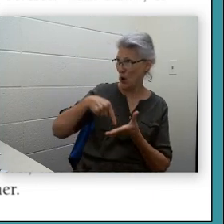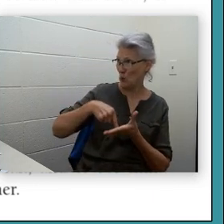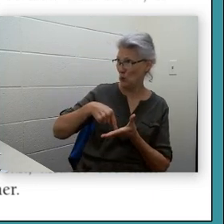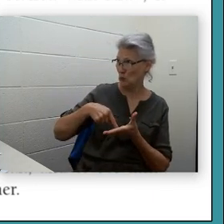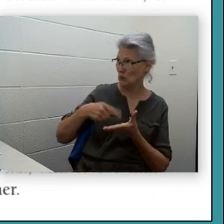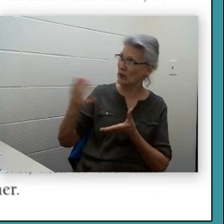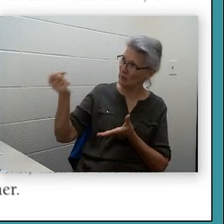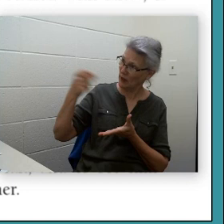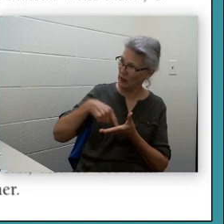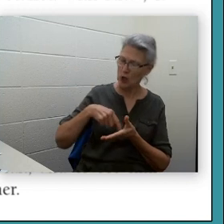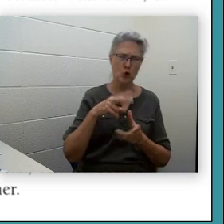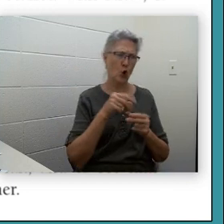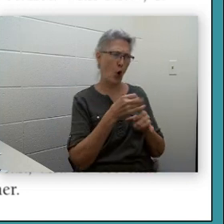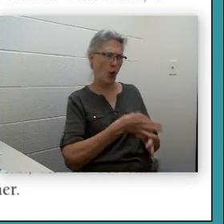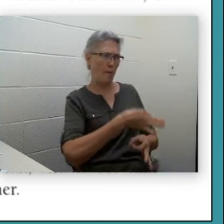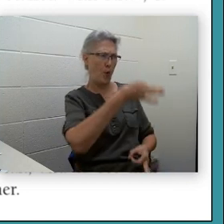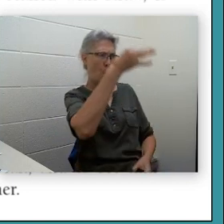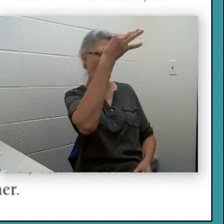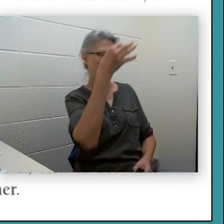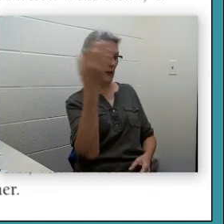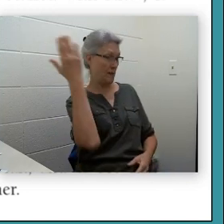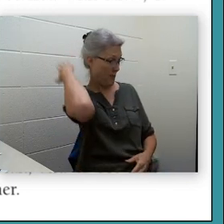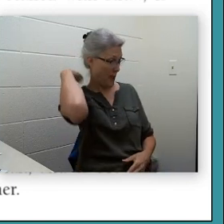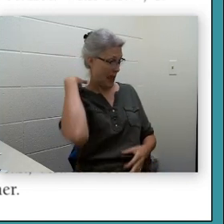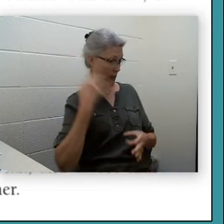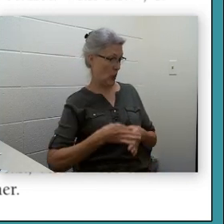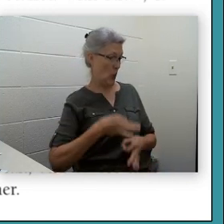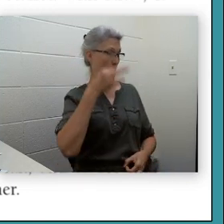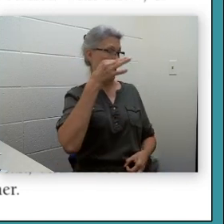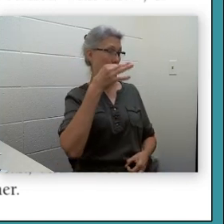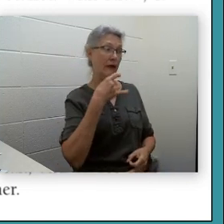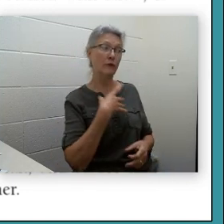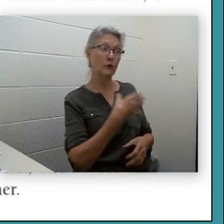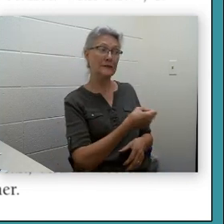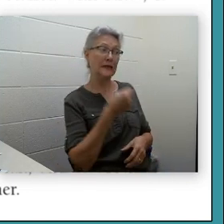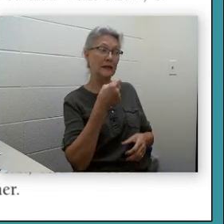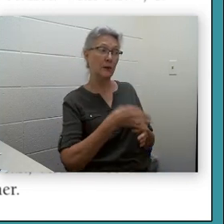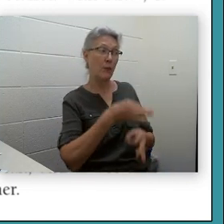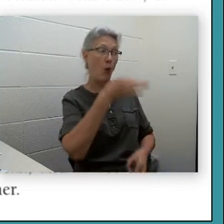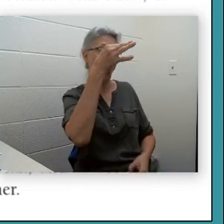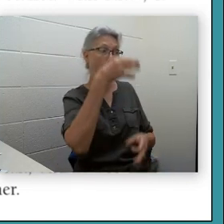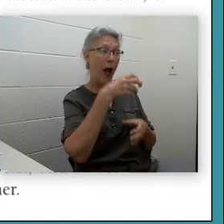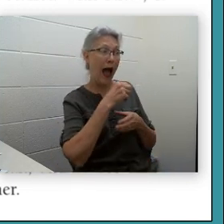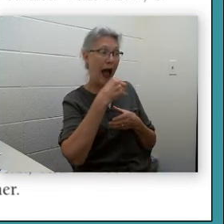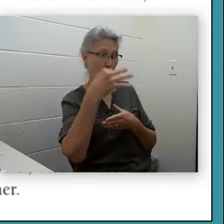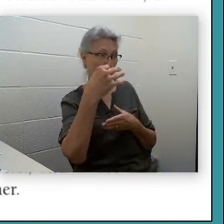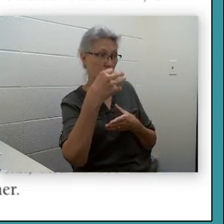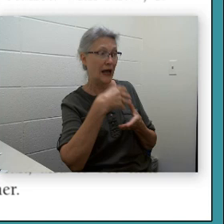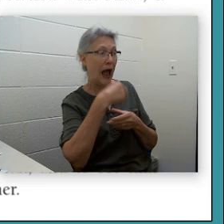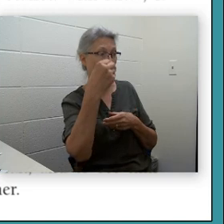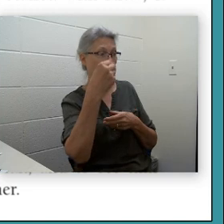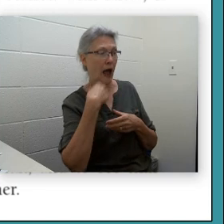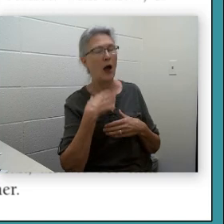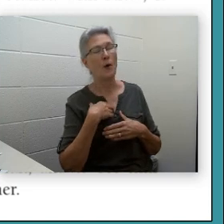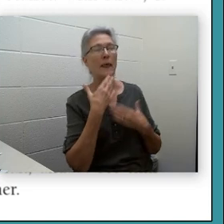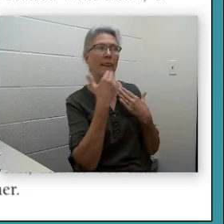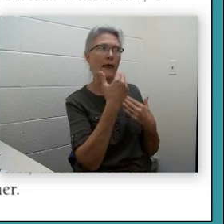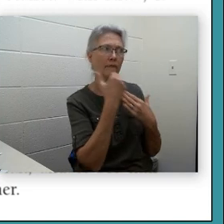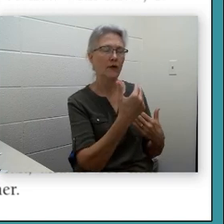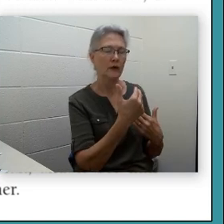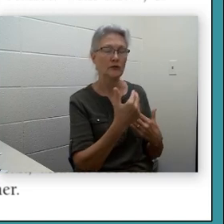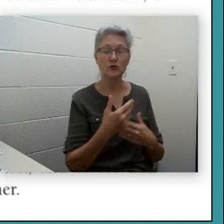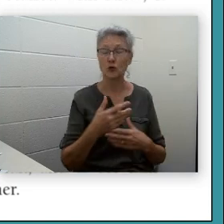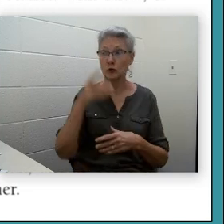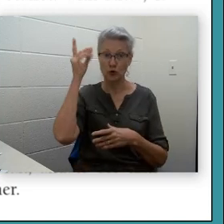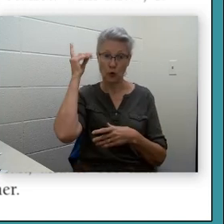up my back. If you will please take away the pole, I shall be greatly obliged to you." Dorothy reached up both arms